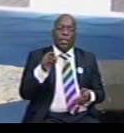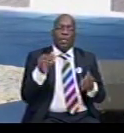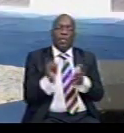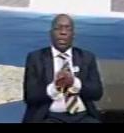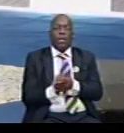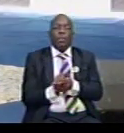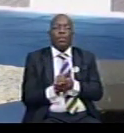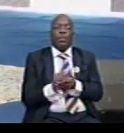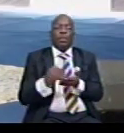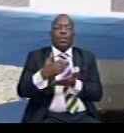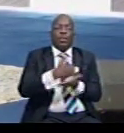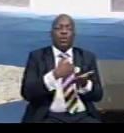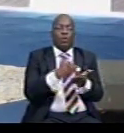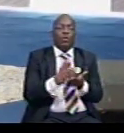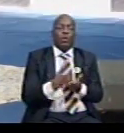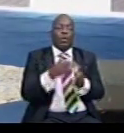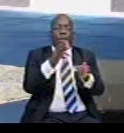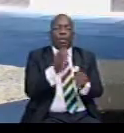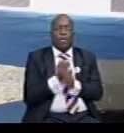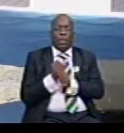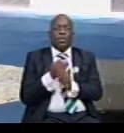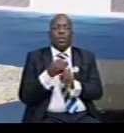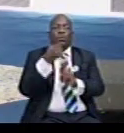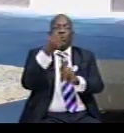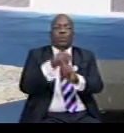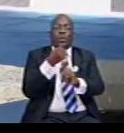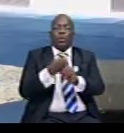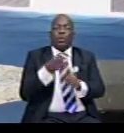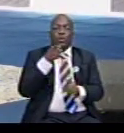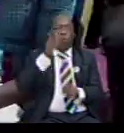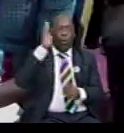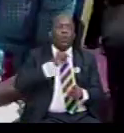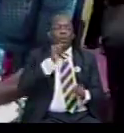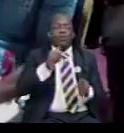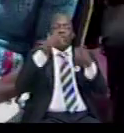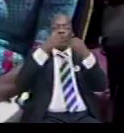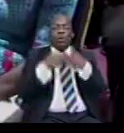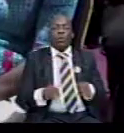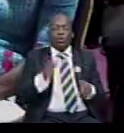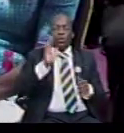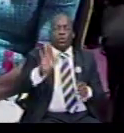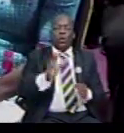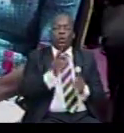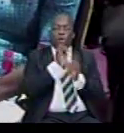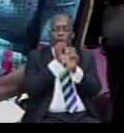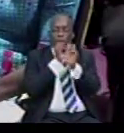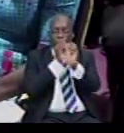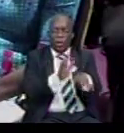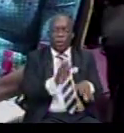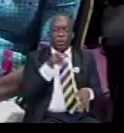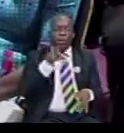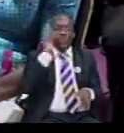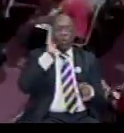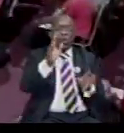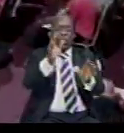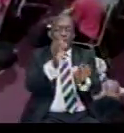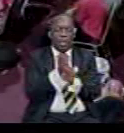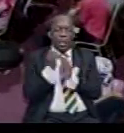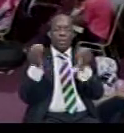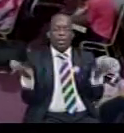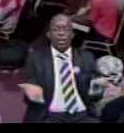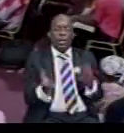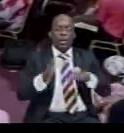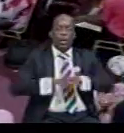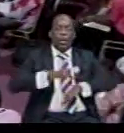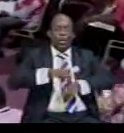reapeth, receiveth wages. You will not lose your reward. You will receive here on earth. And then when you